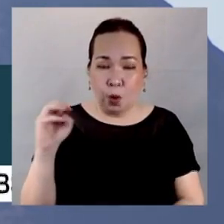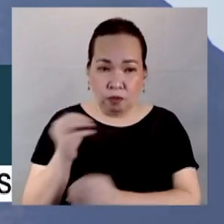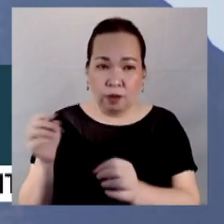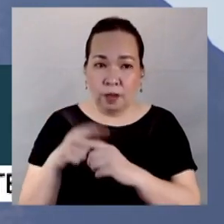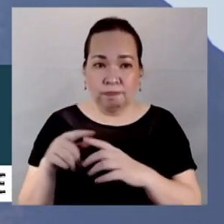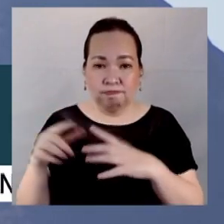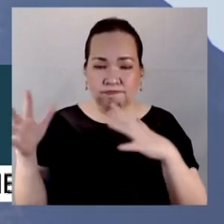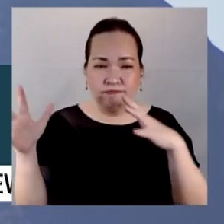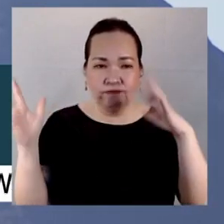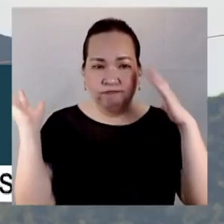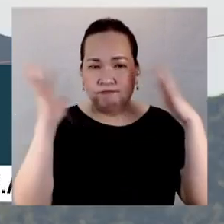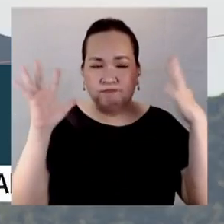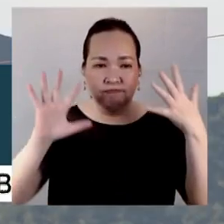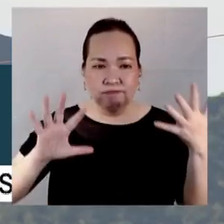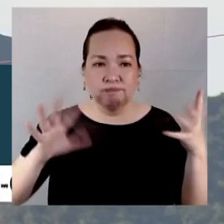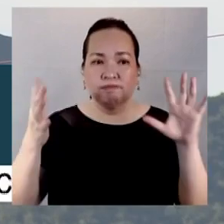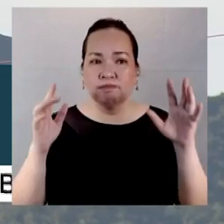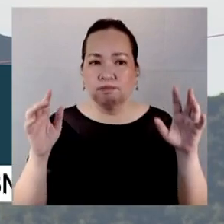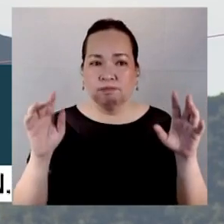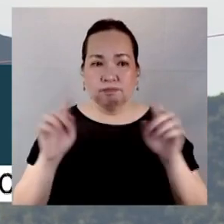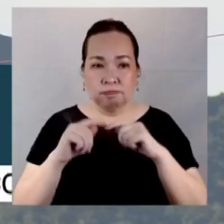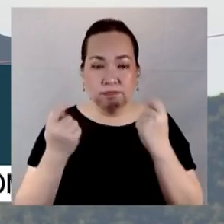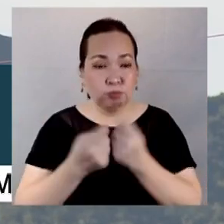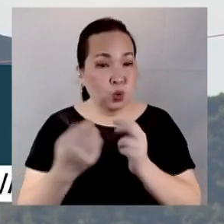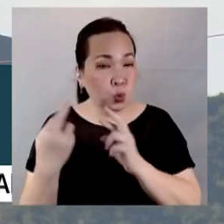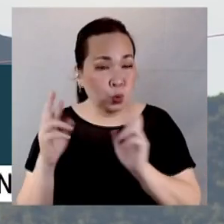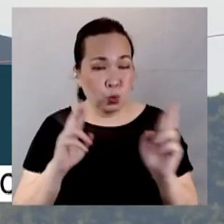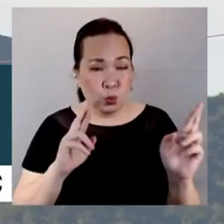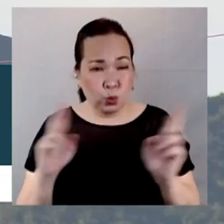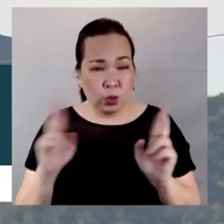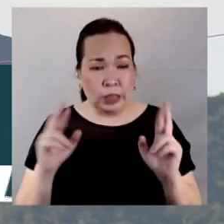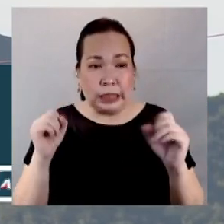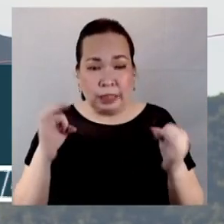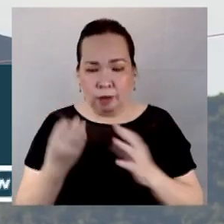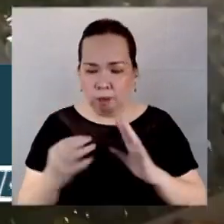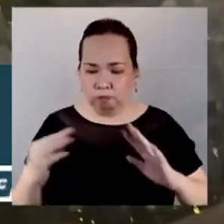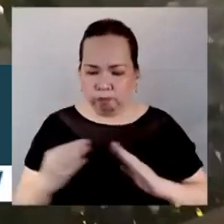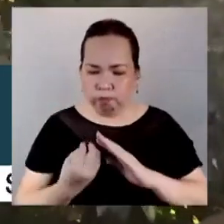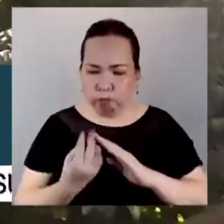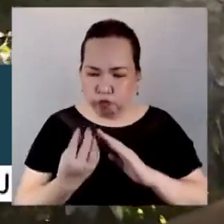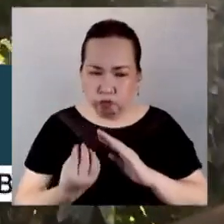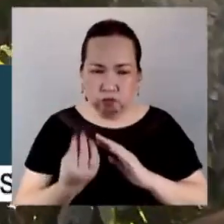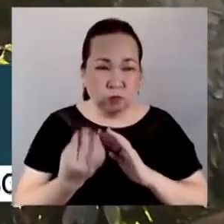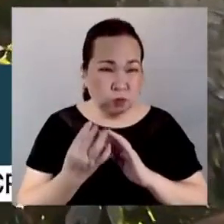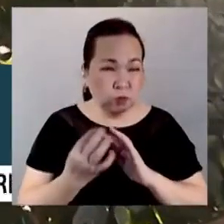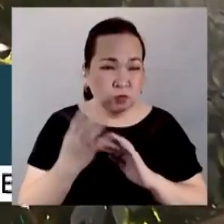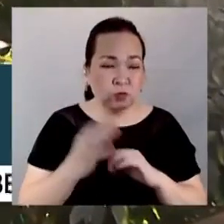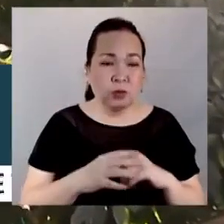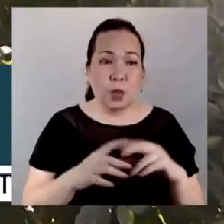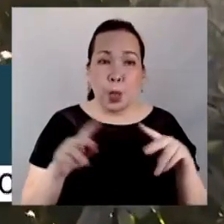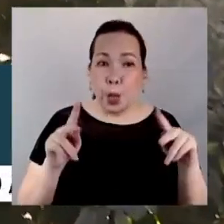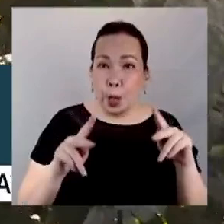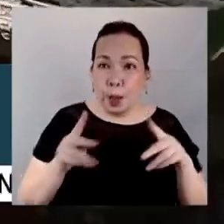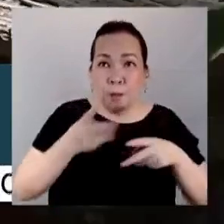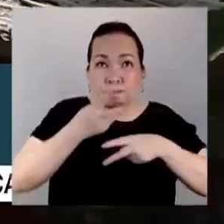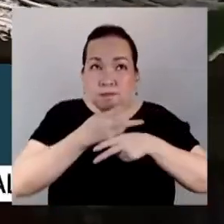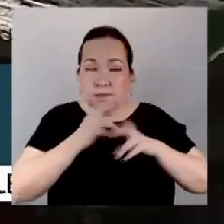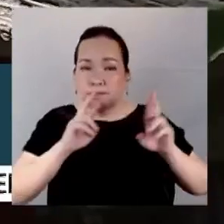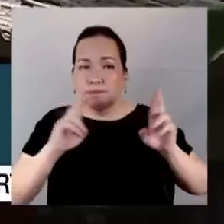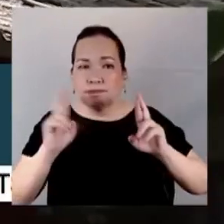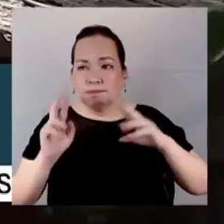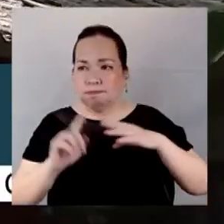down plans should a periodic eruption occur. Trucks that will be used in possible evacuation are now on standby.